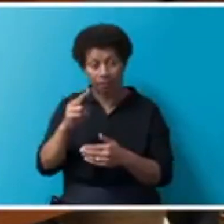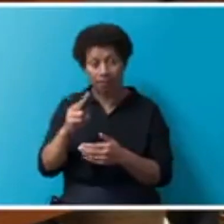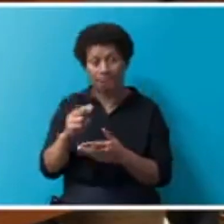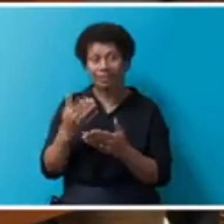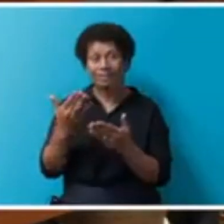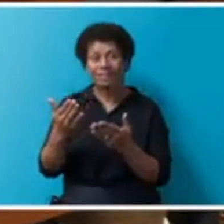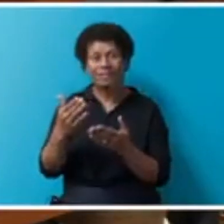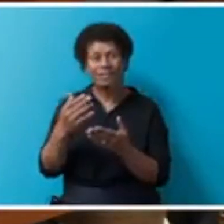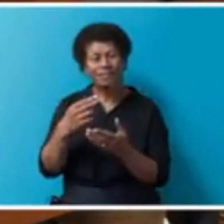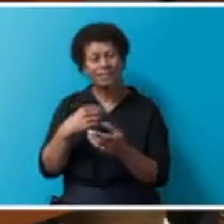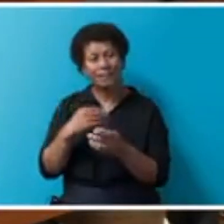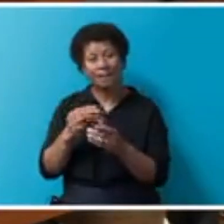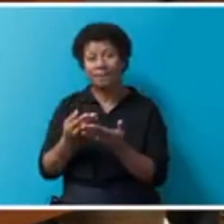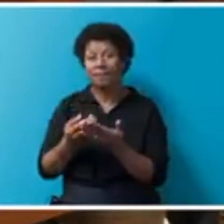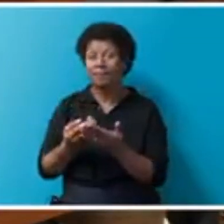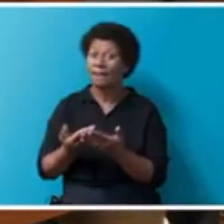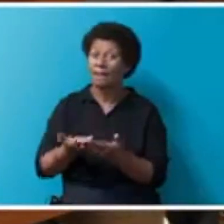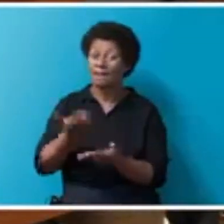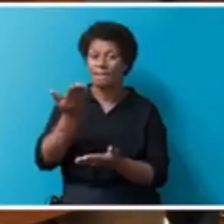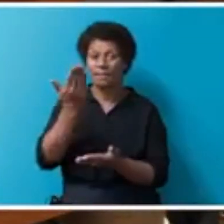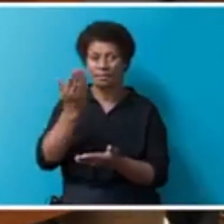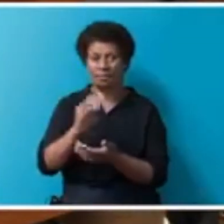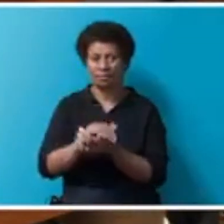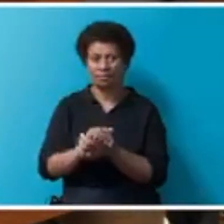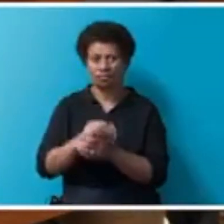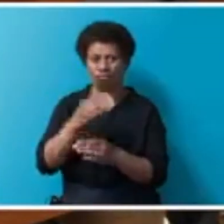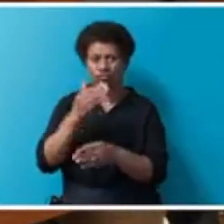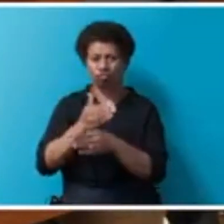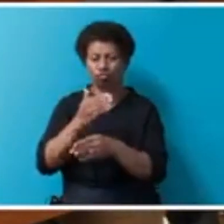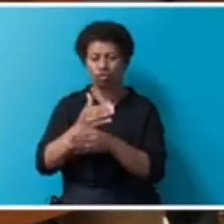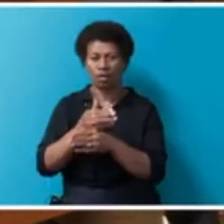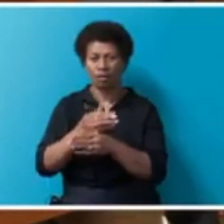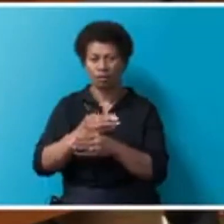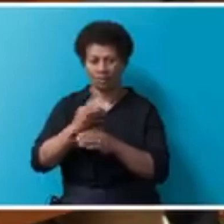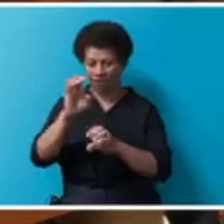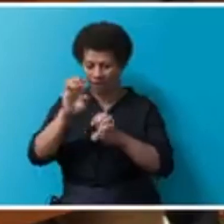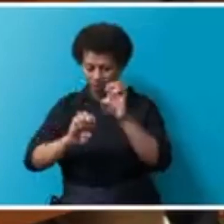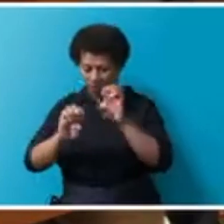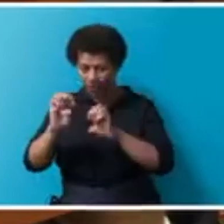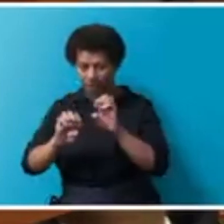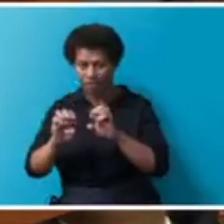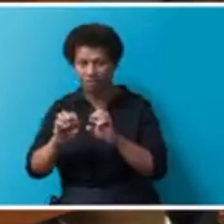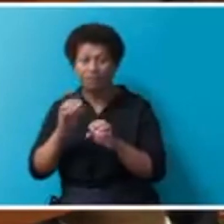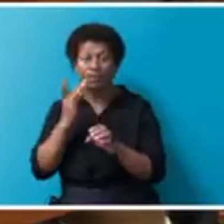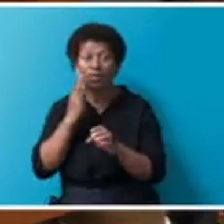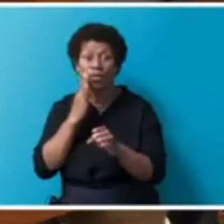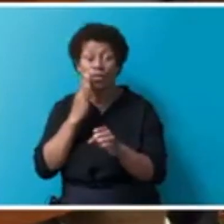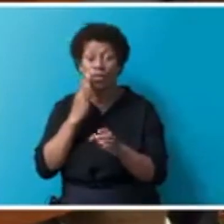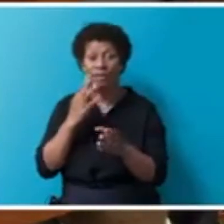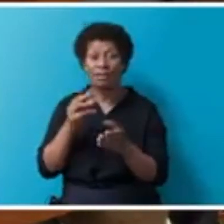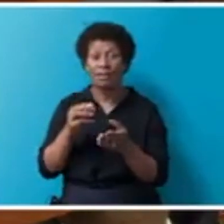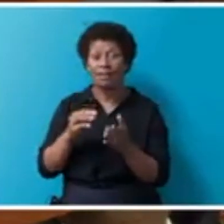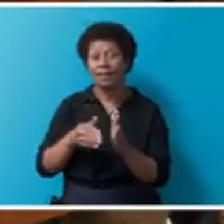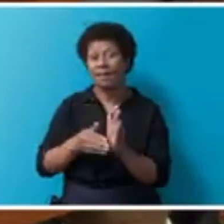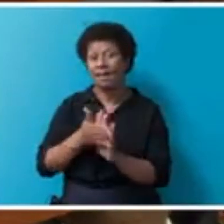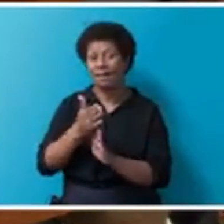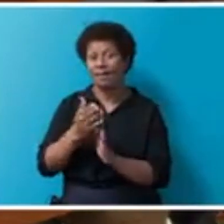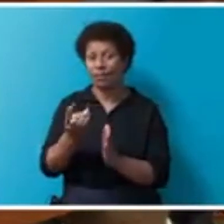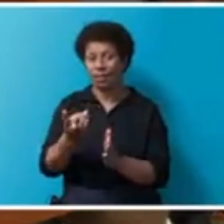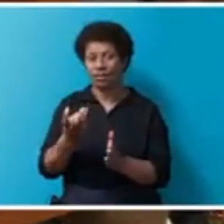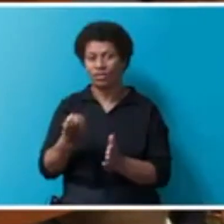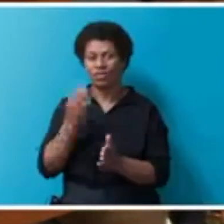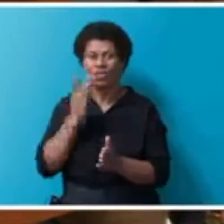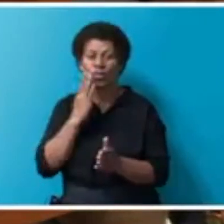an increase without a job evaluation exercise. Only time they received a higher salary than this was when there was a